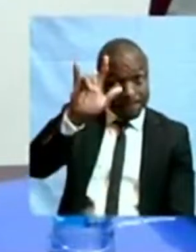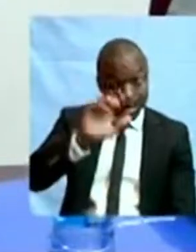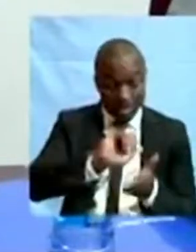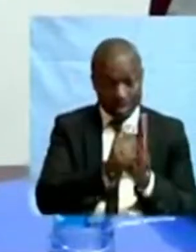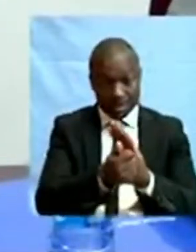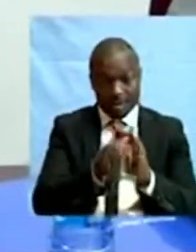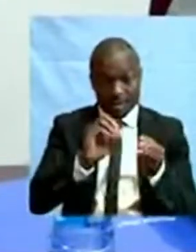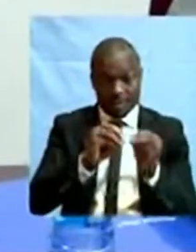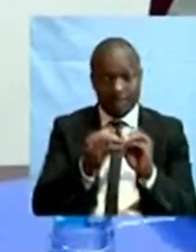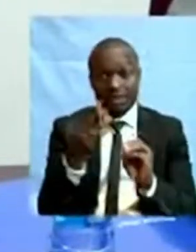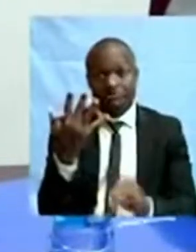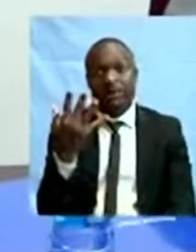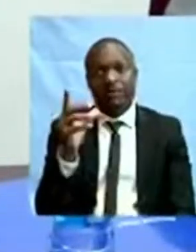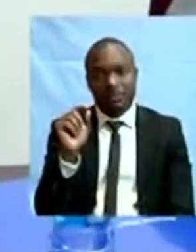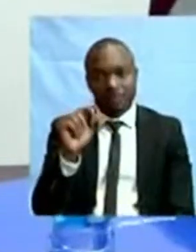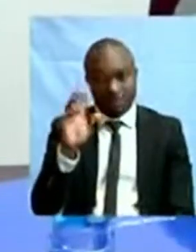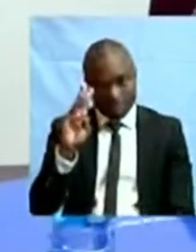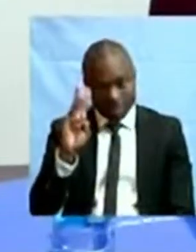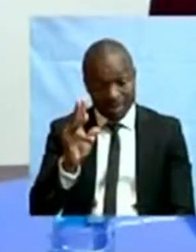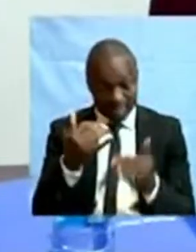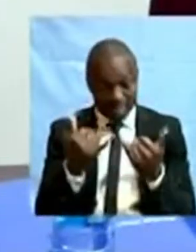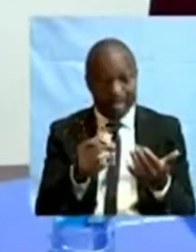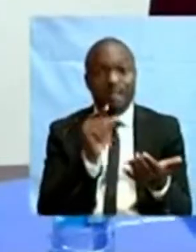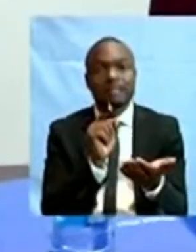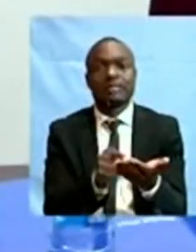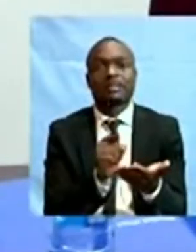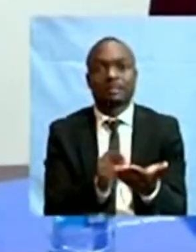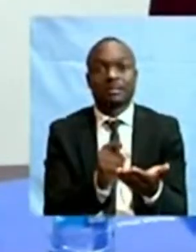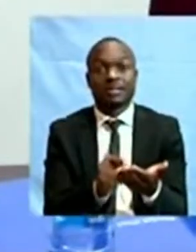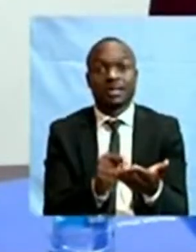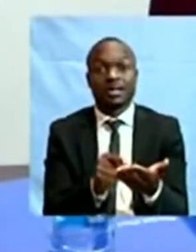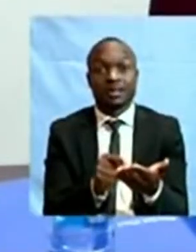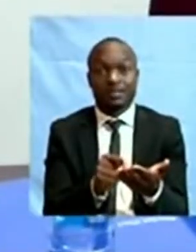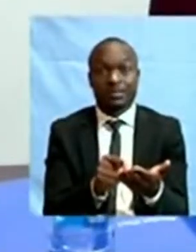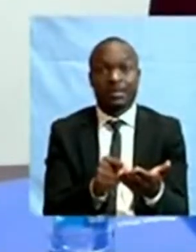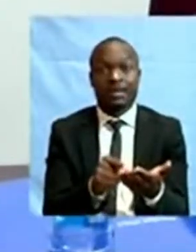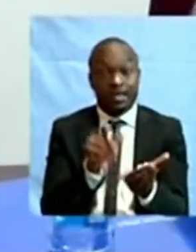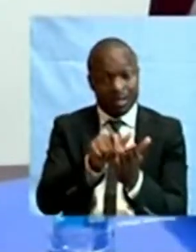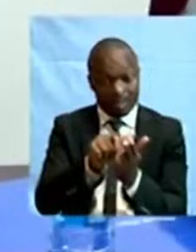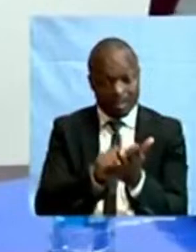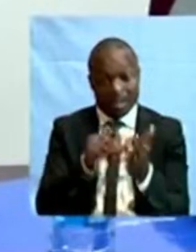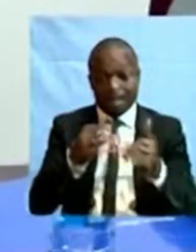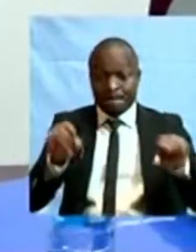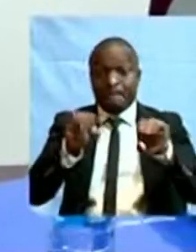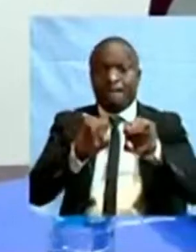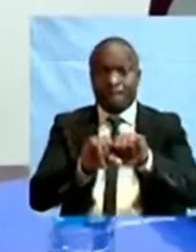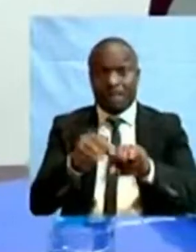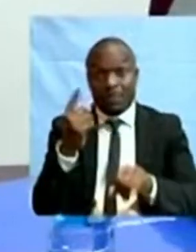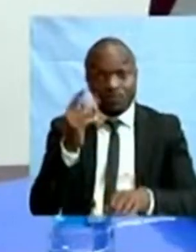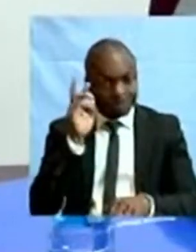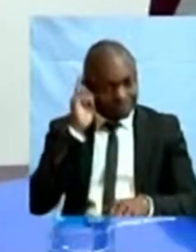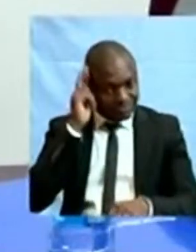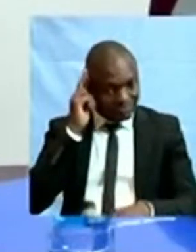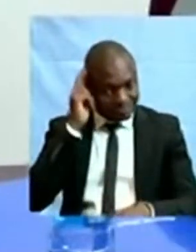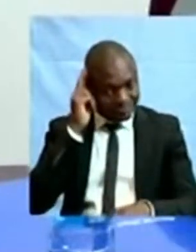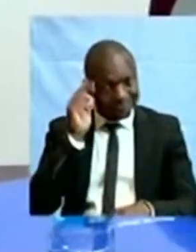number 5 of 2016. Now these instruments, legal instruments, are very important for one simple reason.